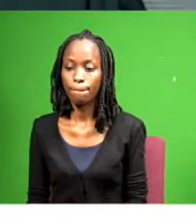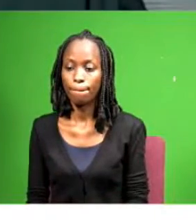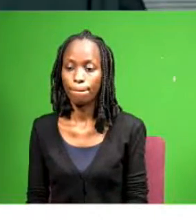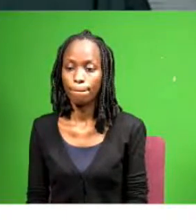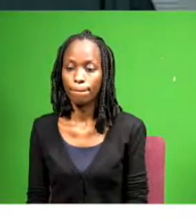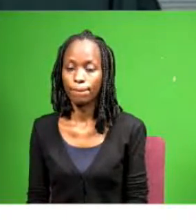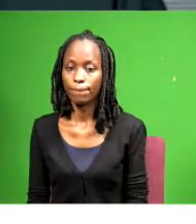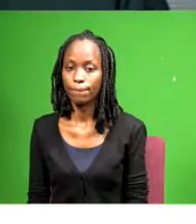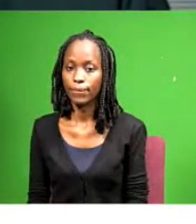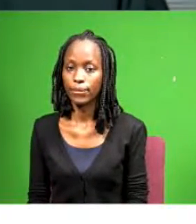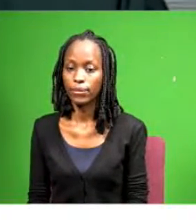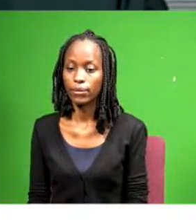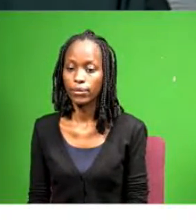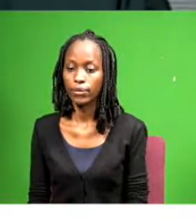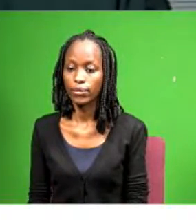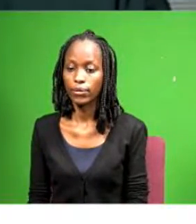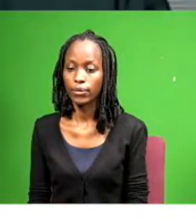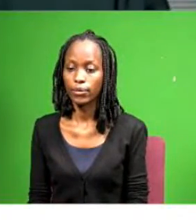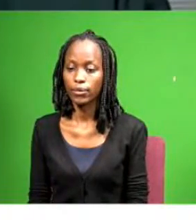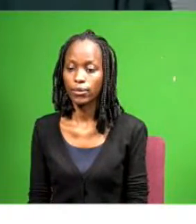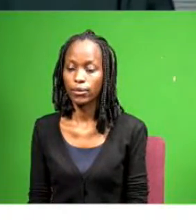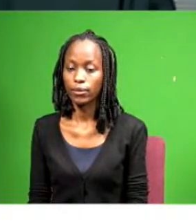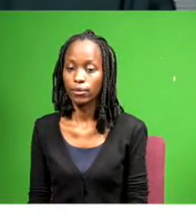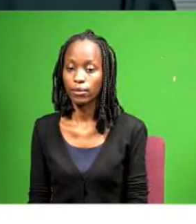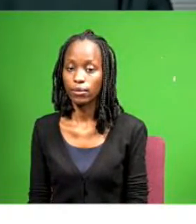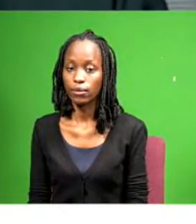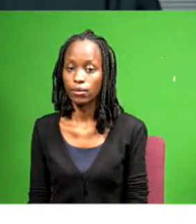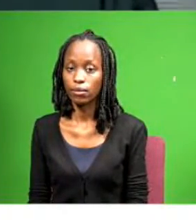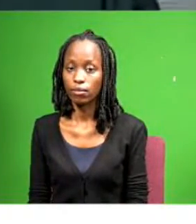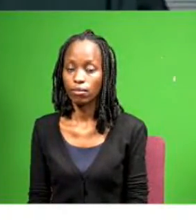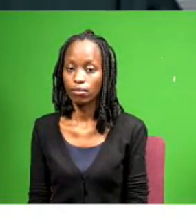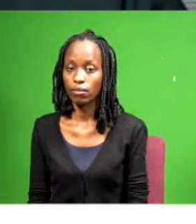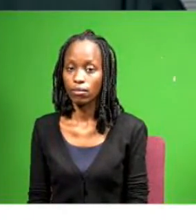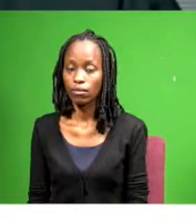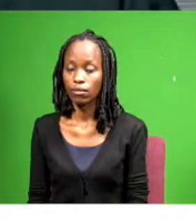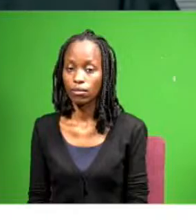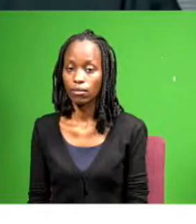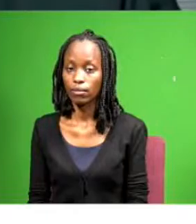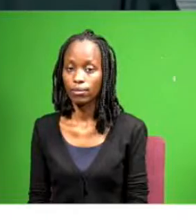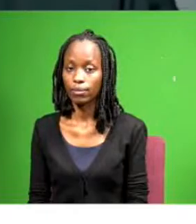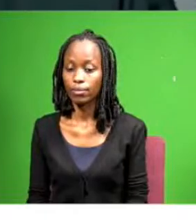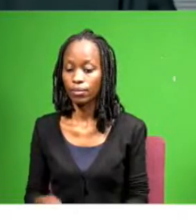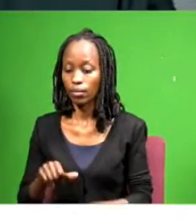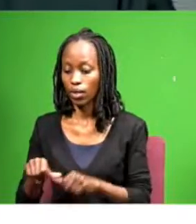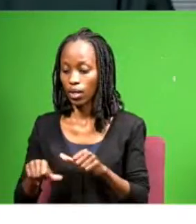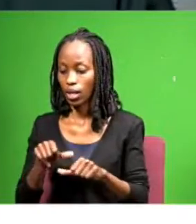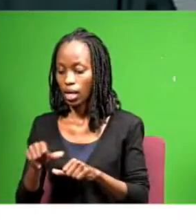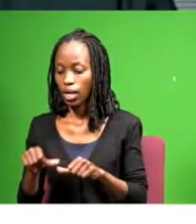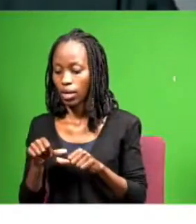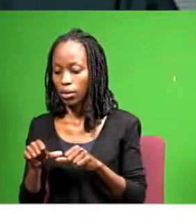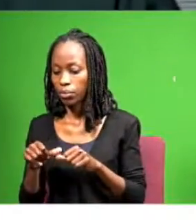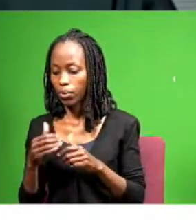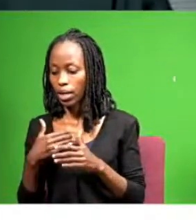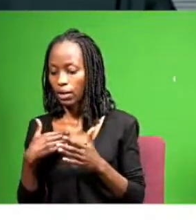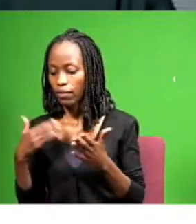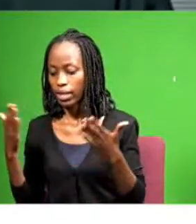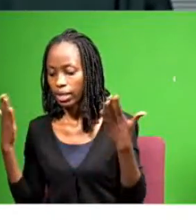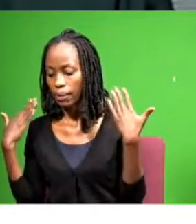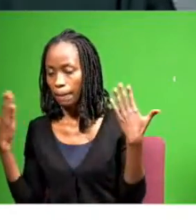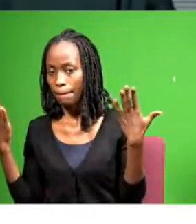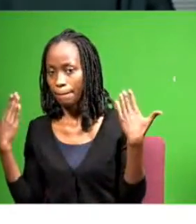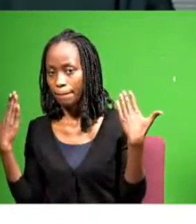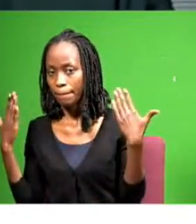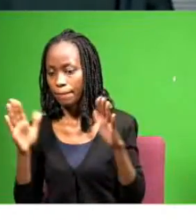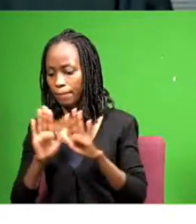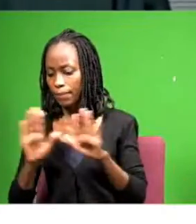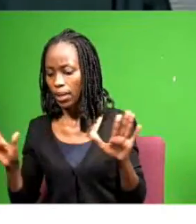Hello? Okay. On alleged existence of eternity clauses in the COK